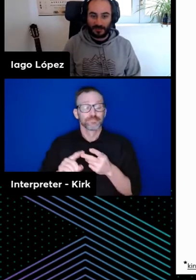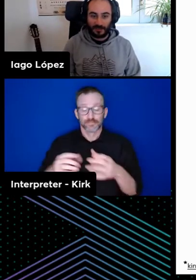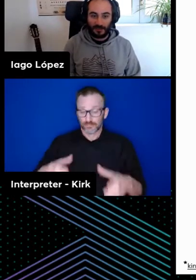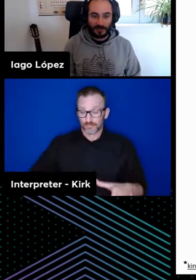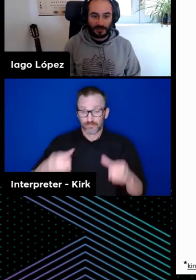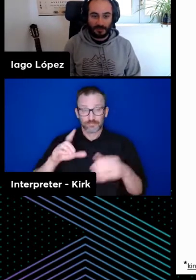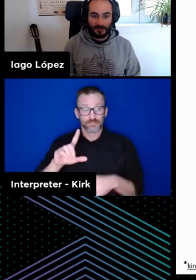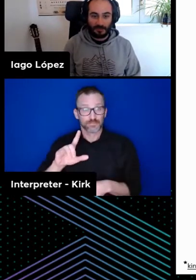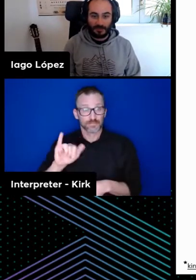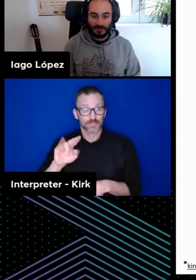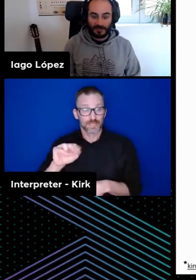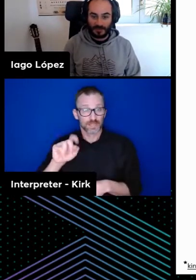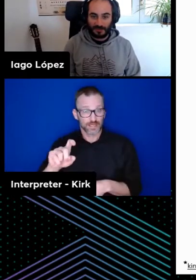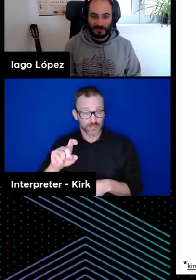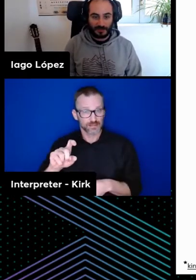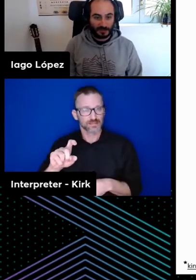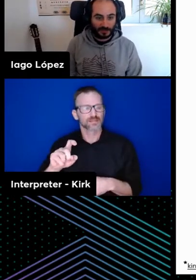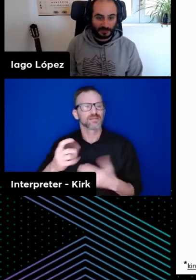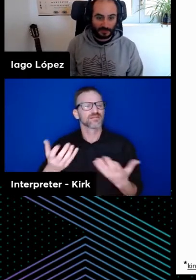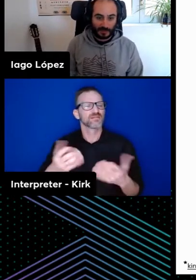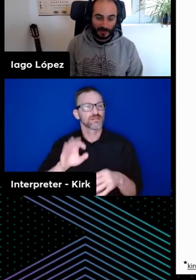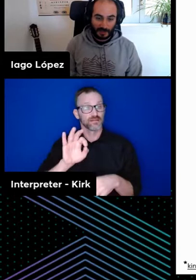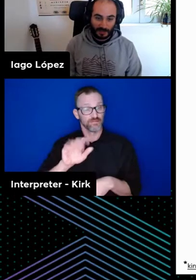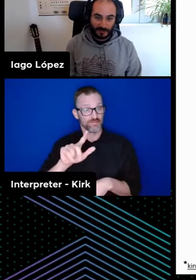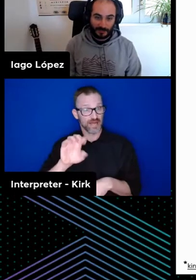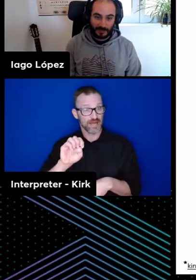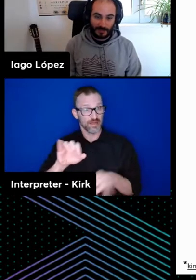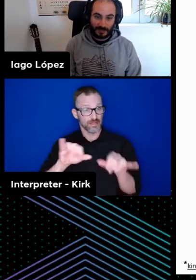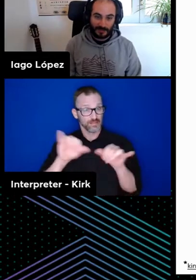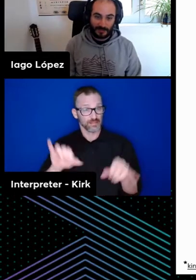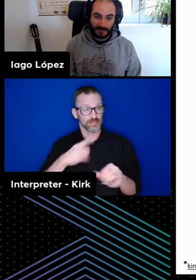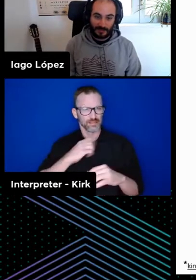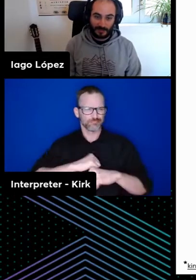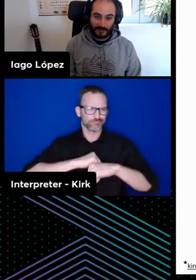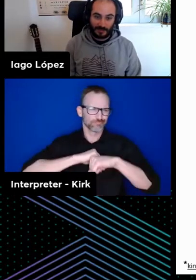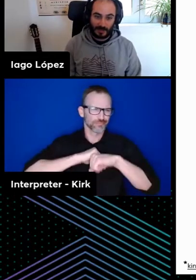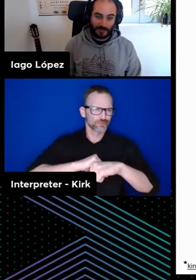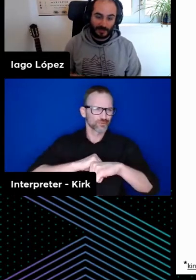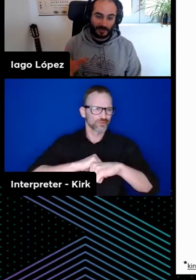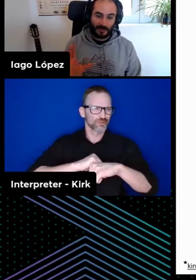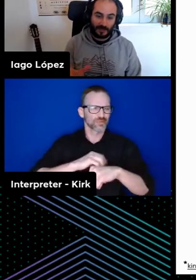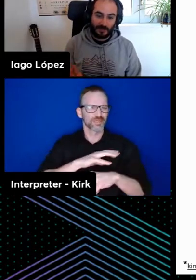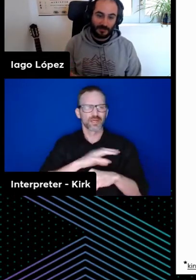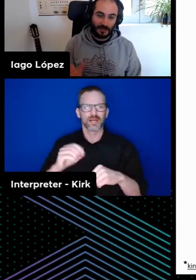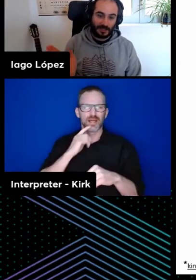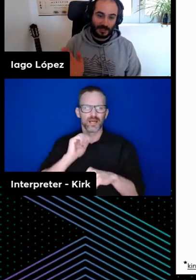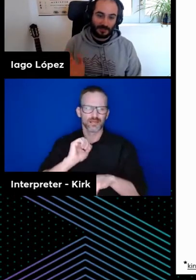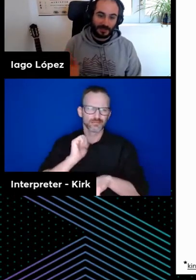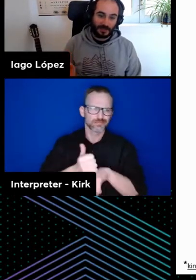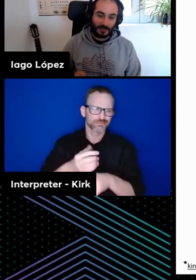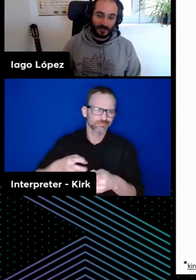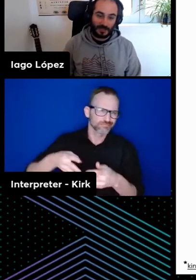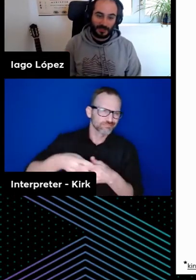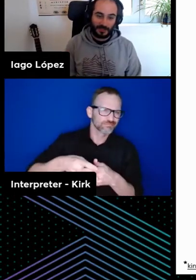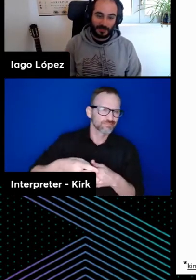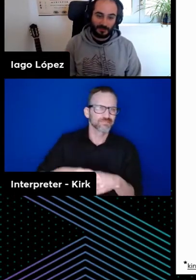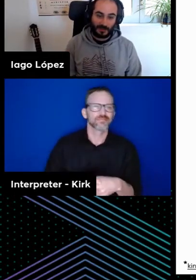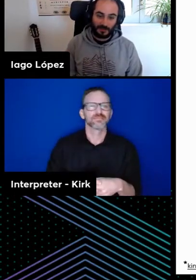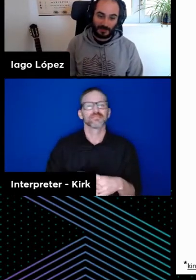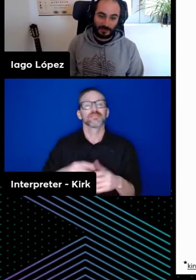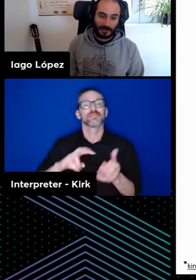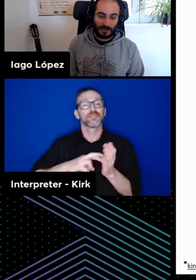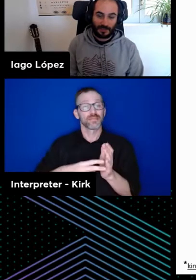a secure immutable file system. So this means that everything in the /usr partition